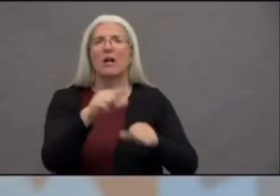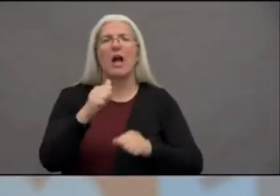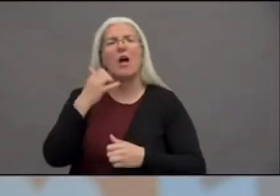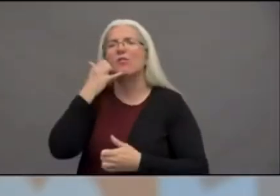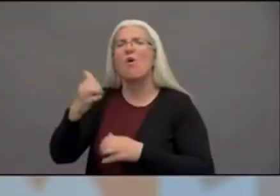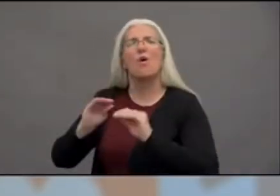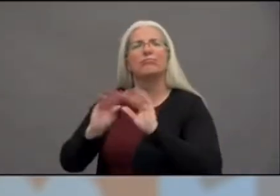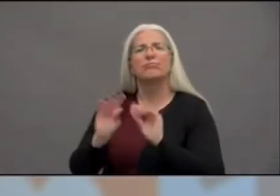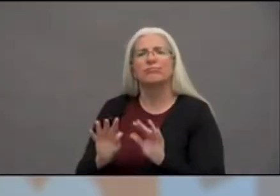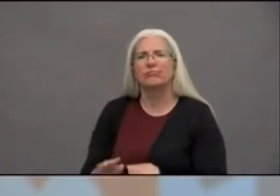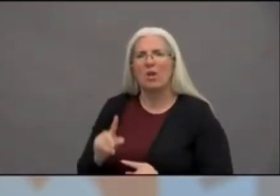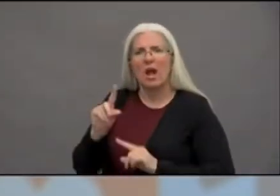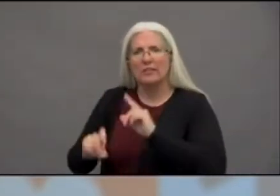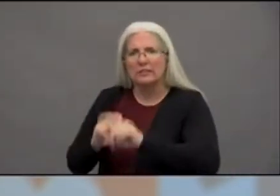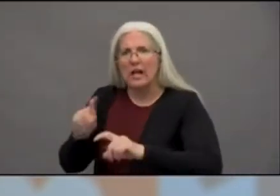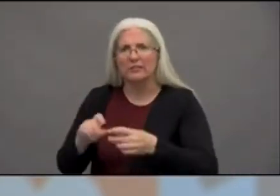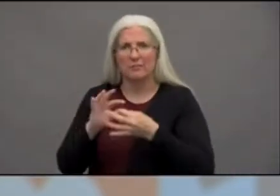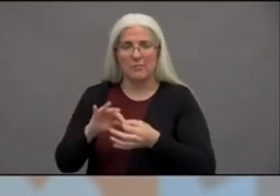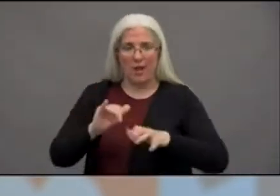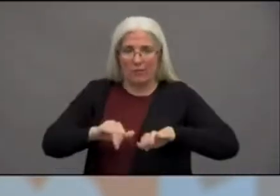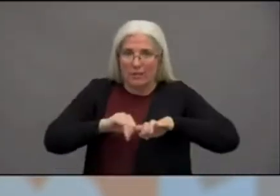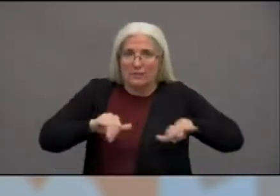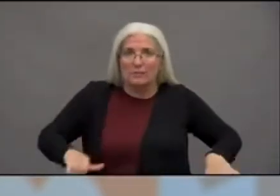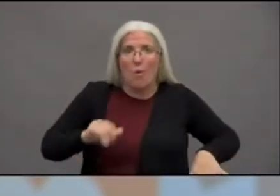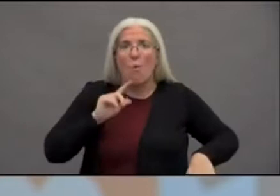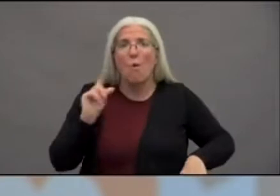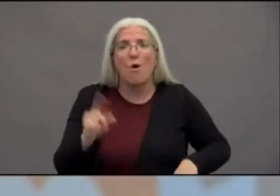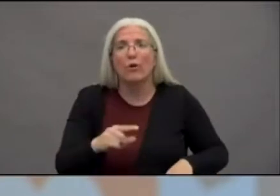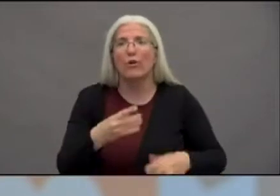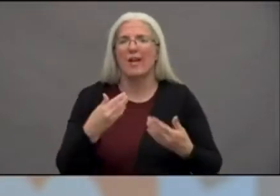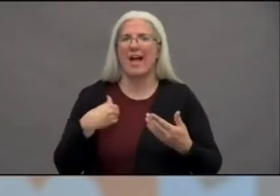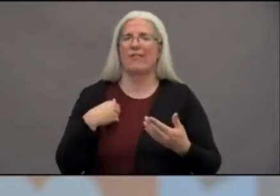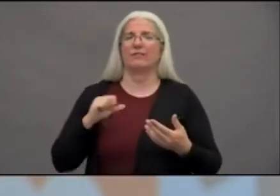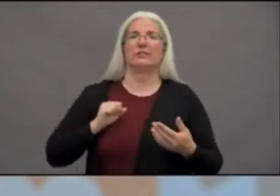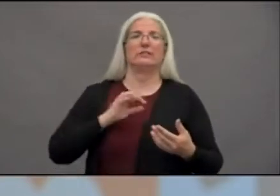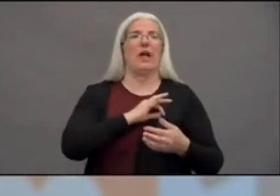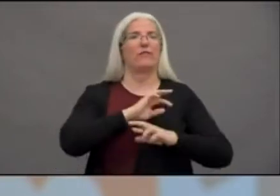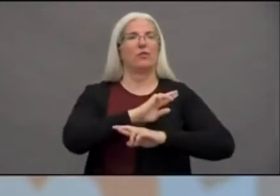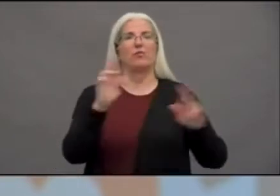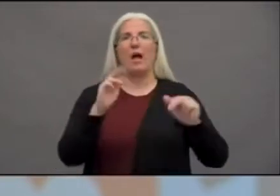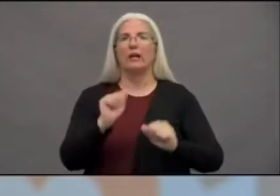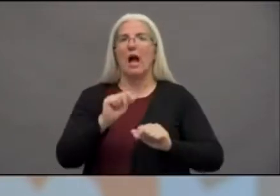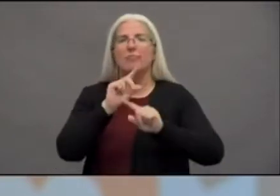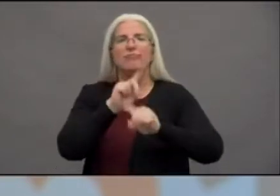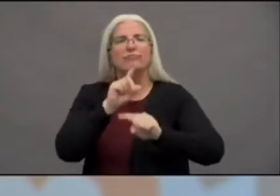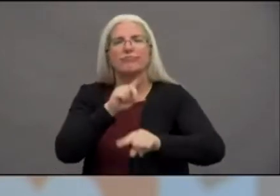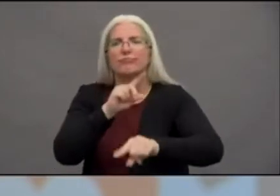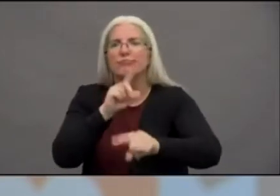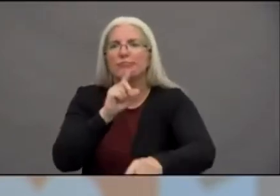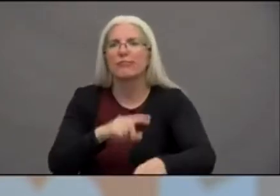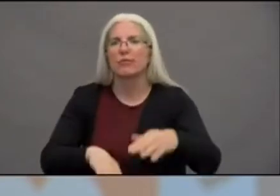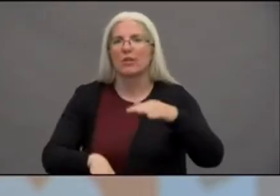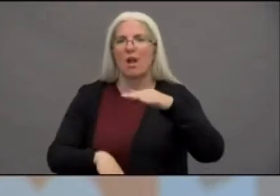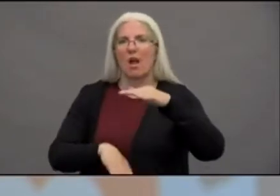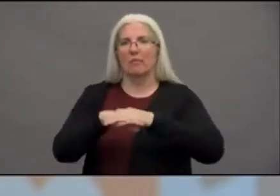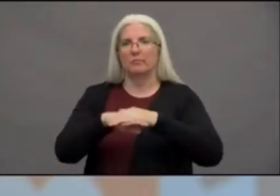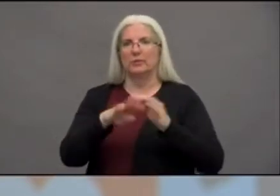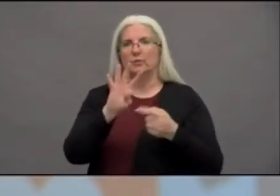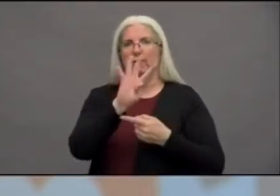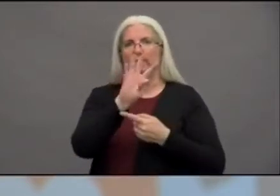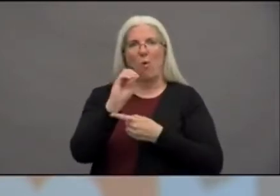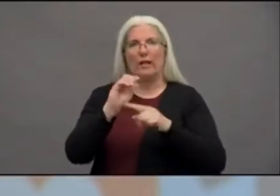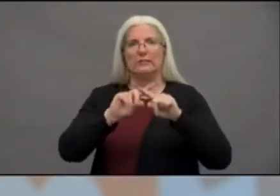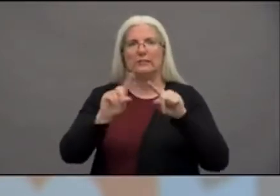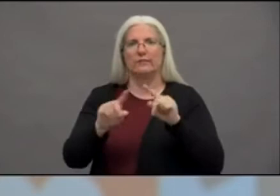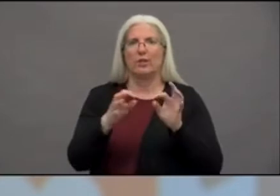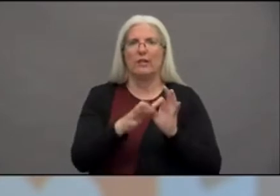staff they are able to respond to calls and questions in up to 40 languages. So we really hope people take advantage